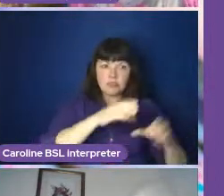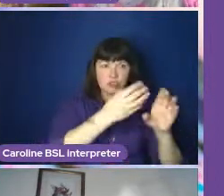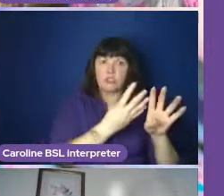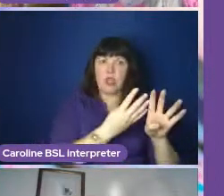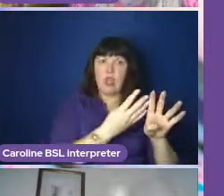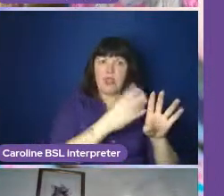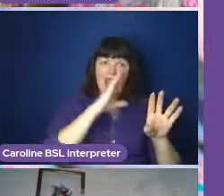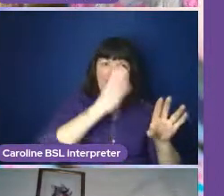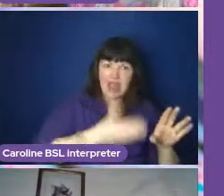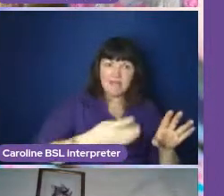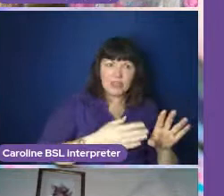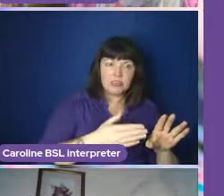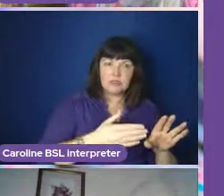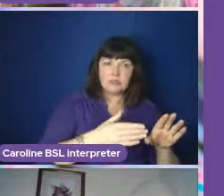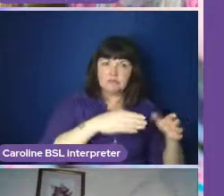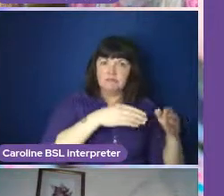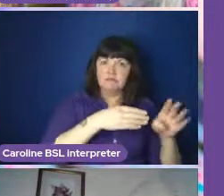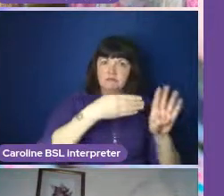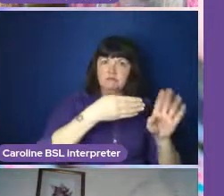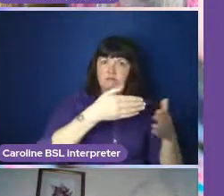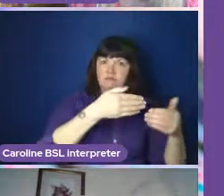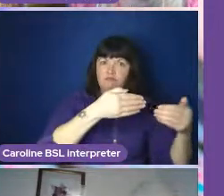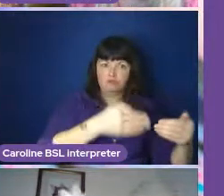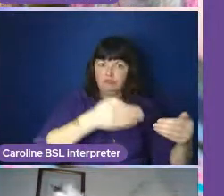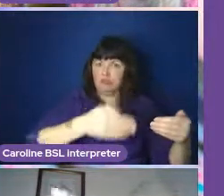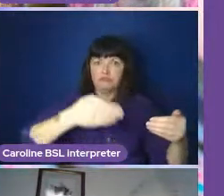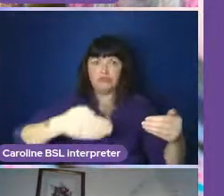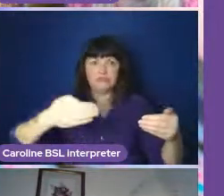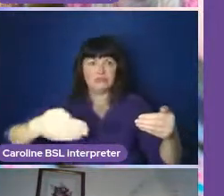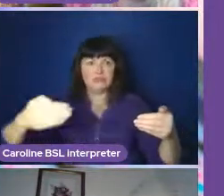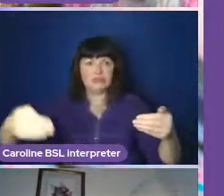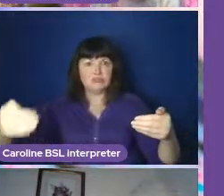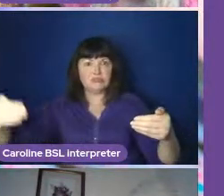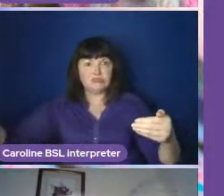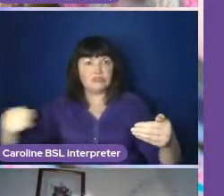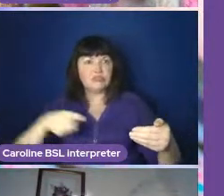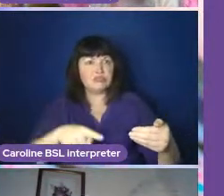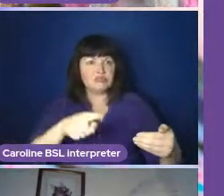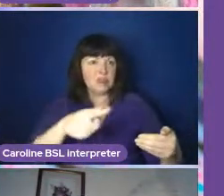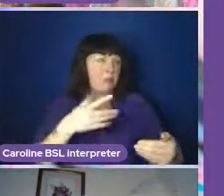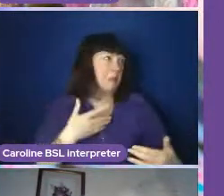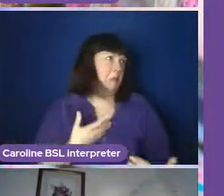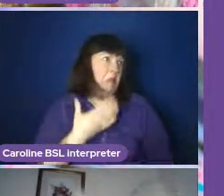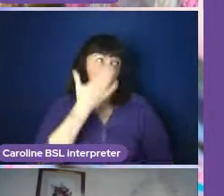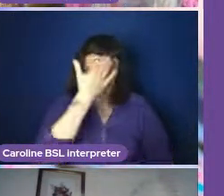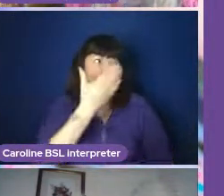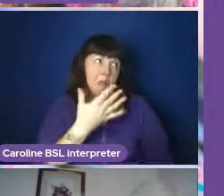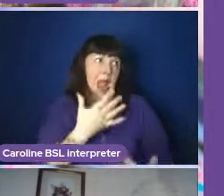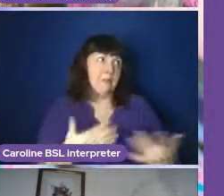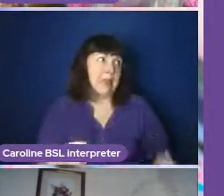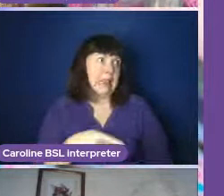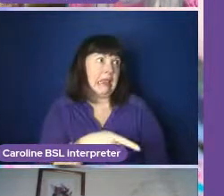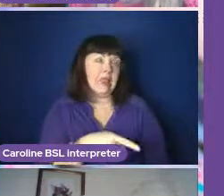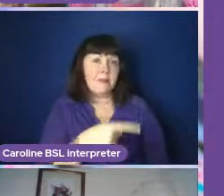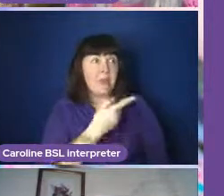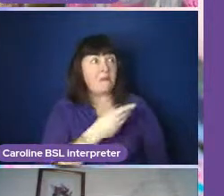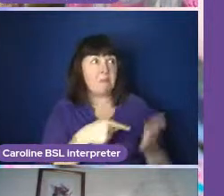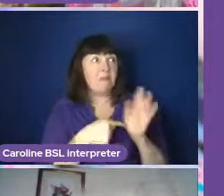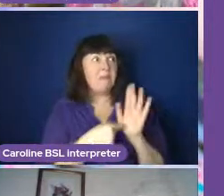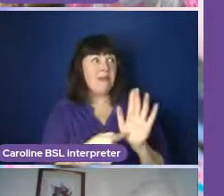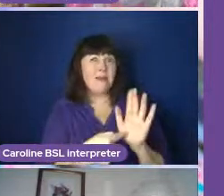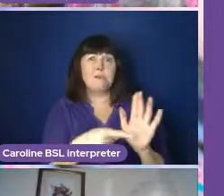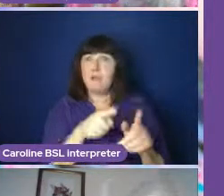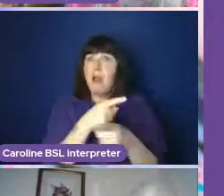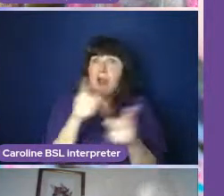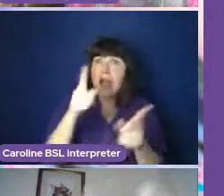I've lost count, but I've got some more of them here. But they are incredible. And like, people love these little